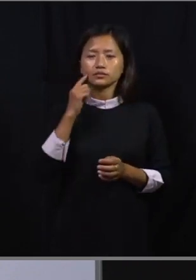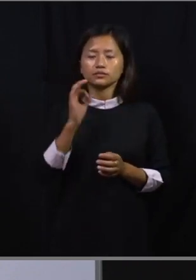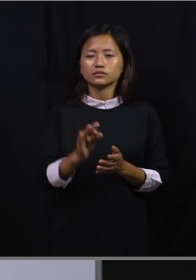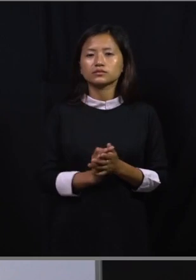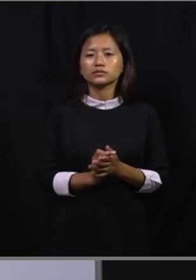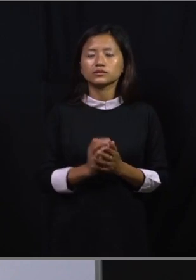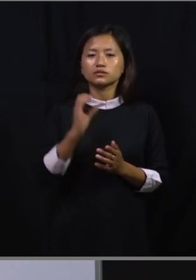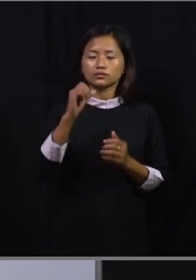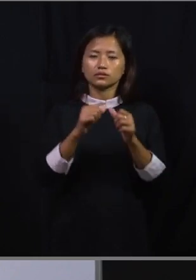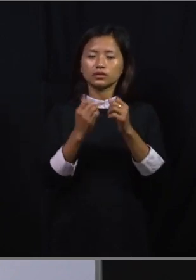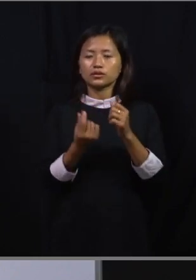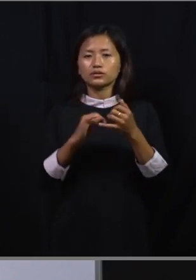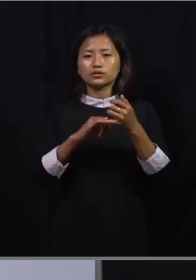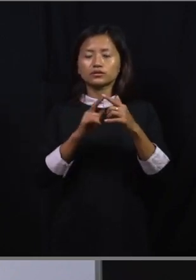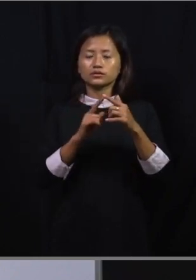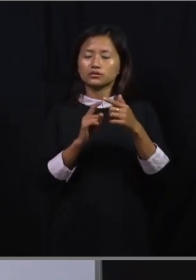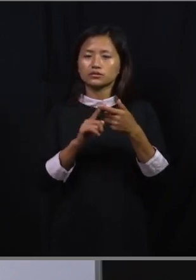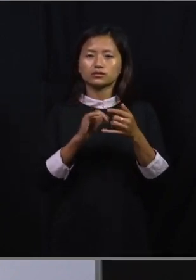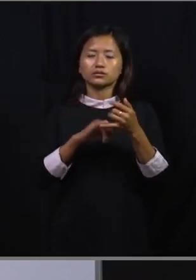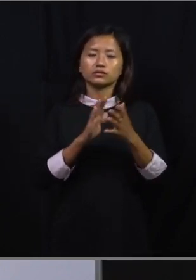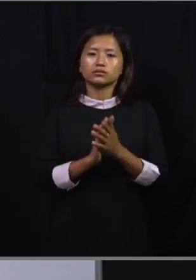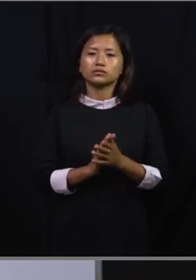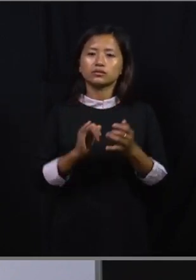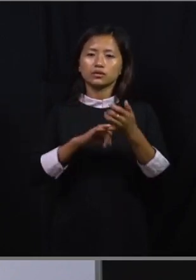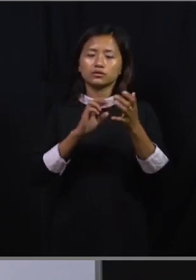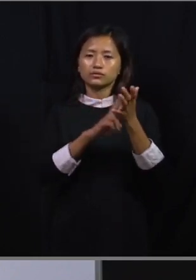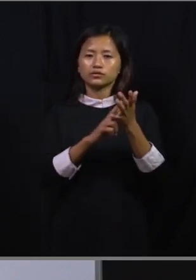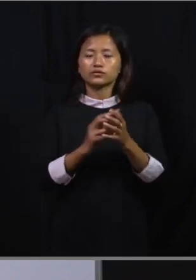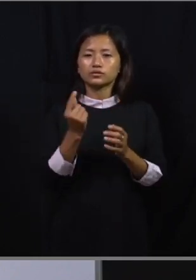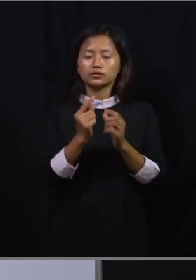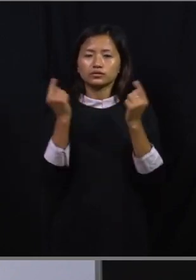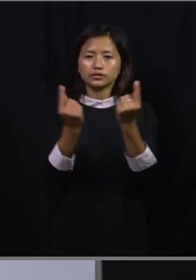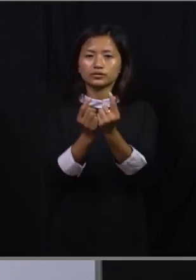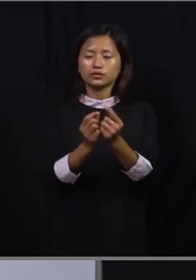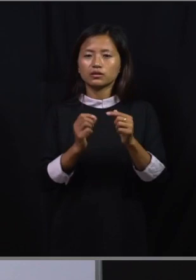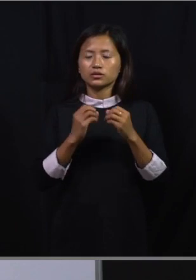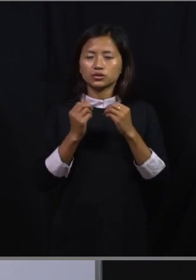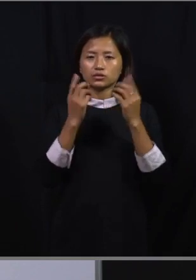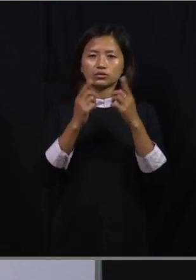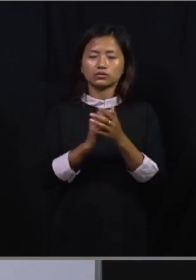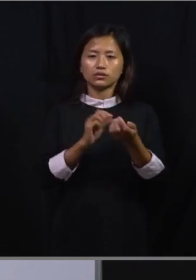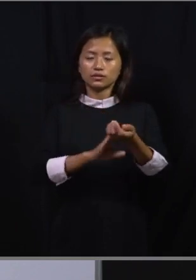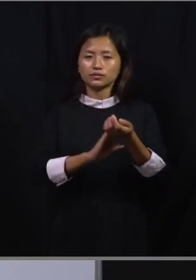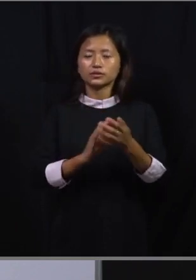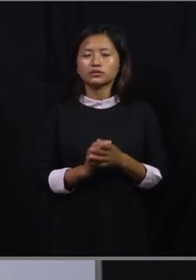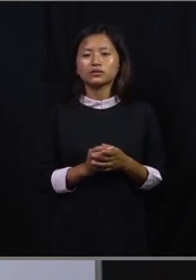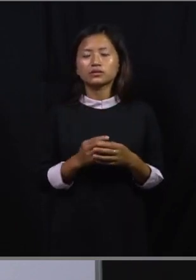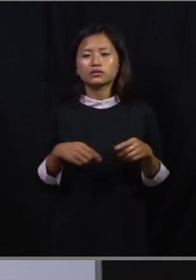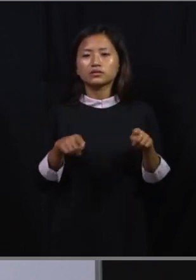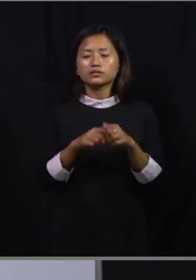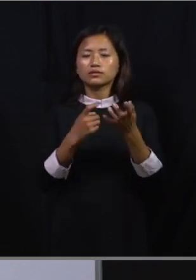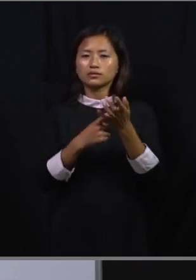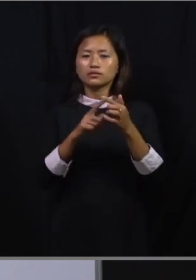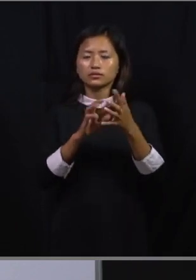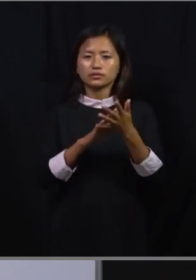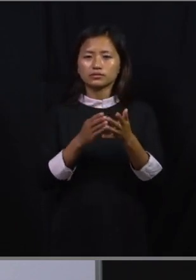is the causes for disintegration of the Soviet Union, the shock therapy, the causes of the shock therapy, and the